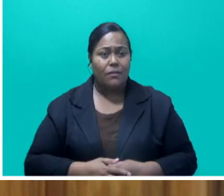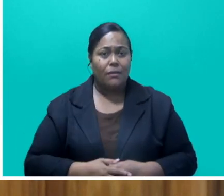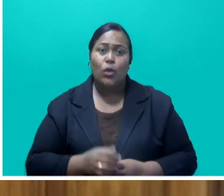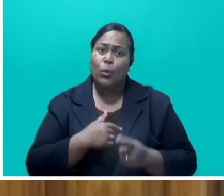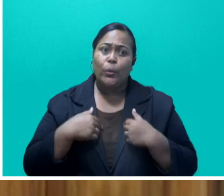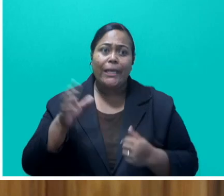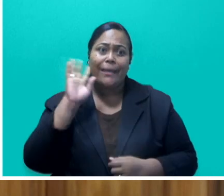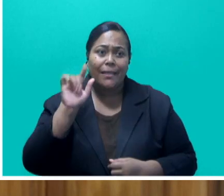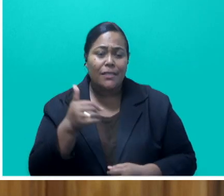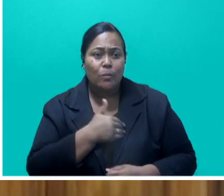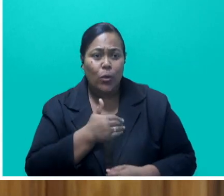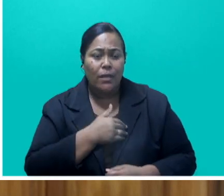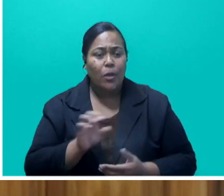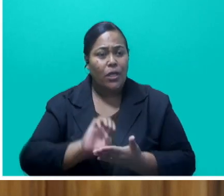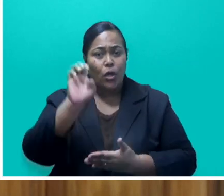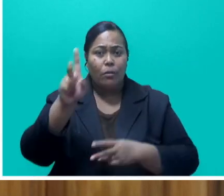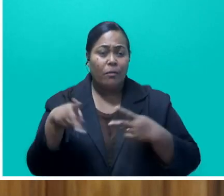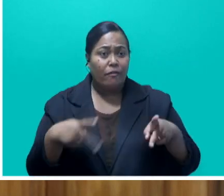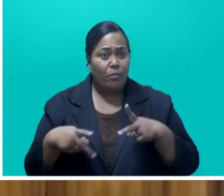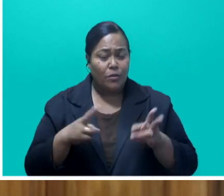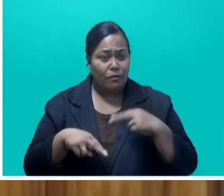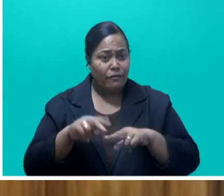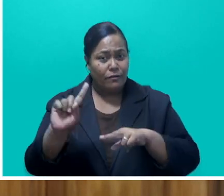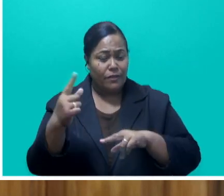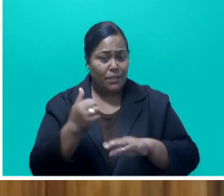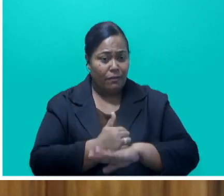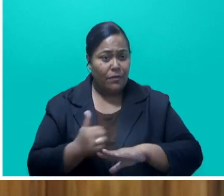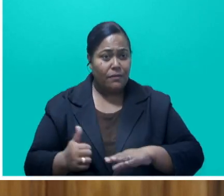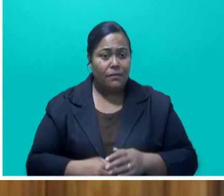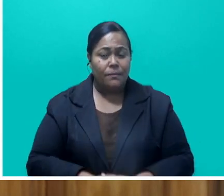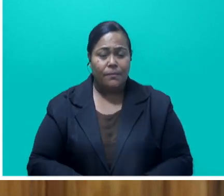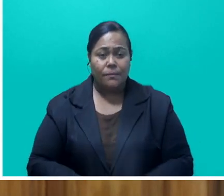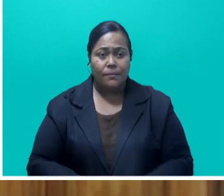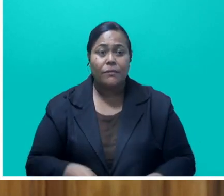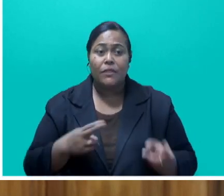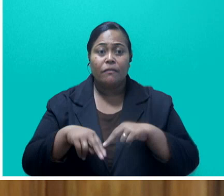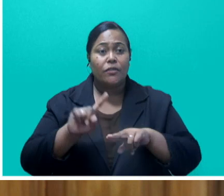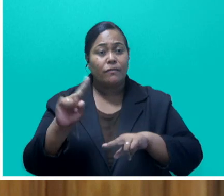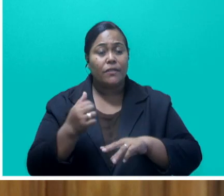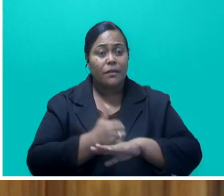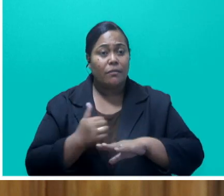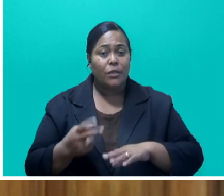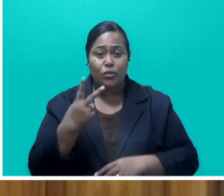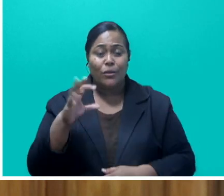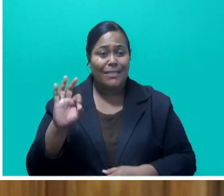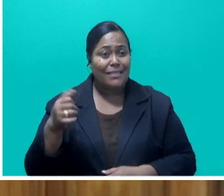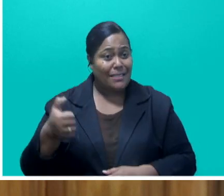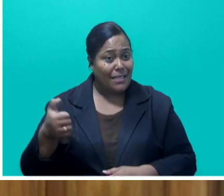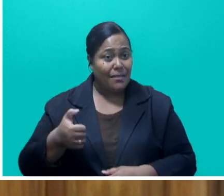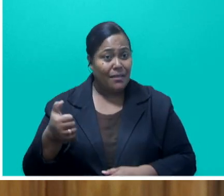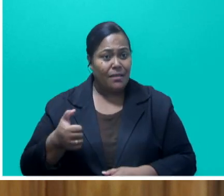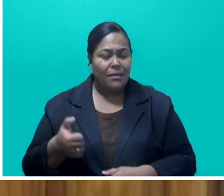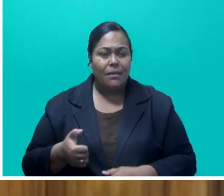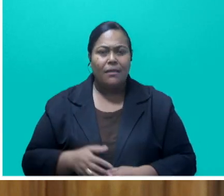about economic performance of the Fiji First government. The Fiji First government in 2016 formulated